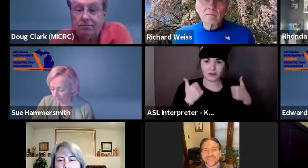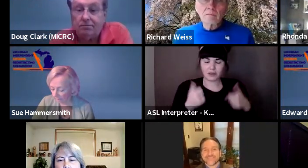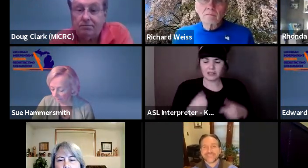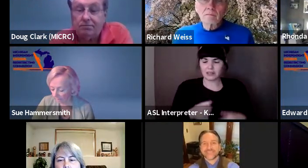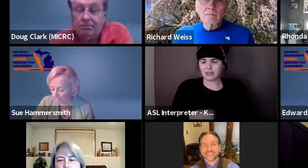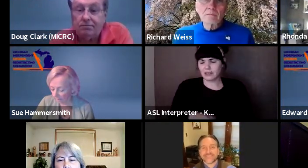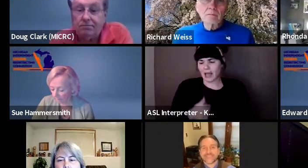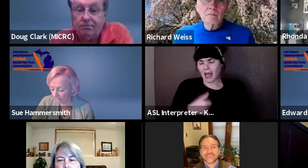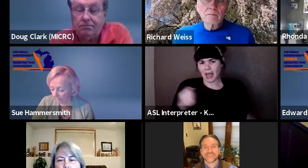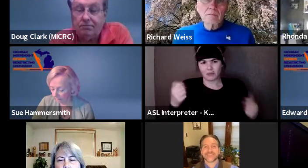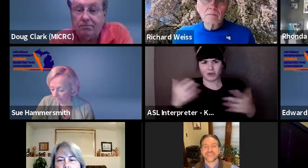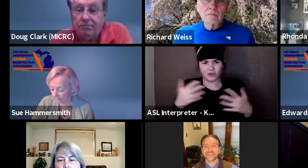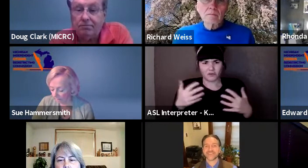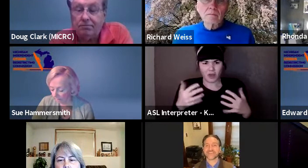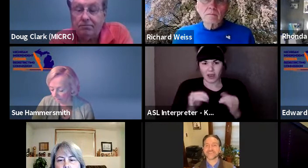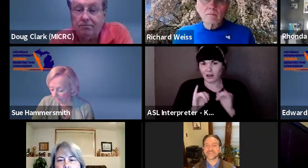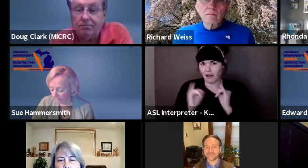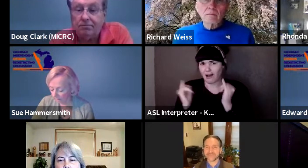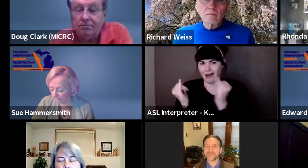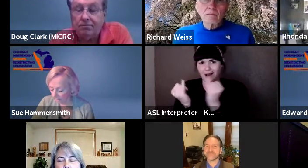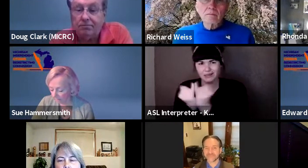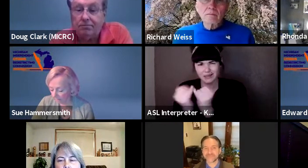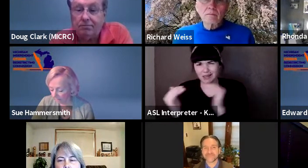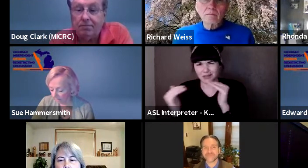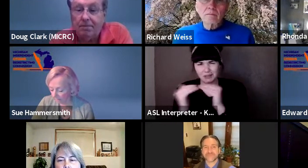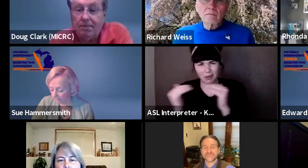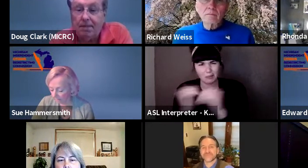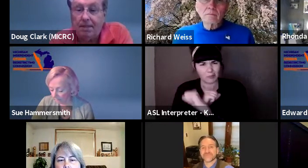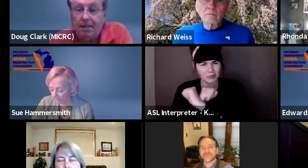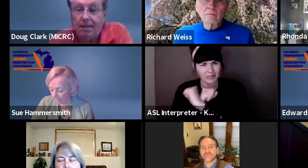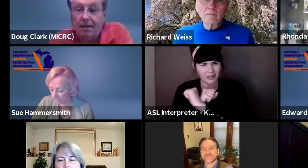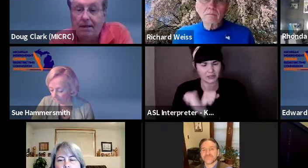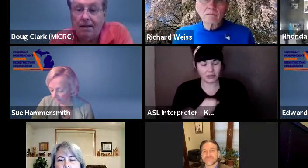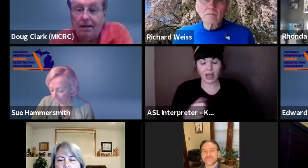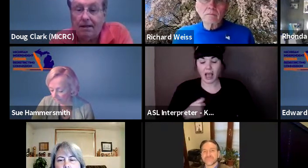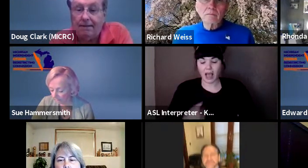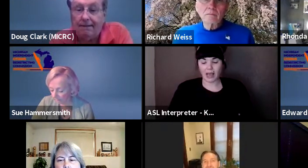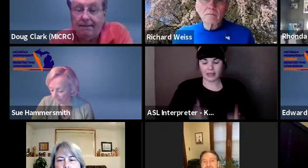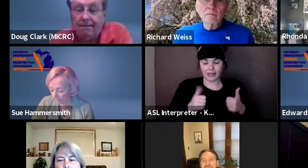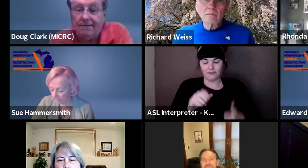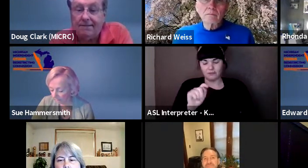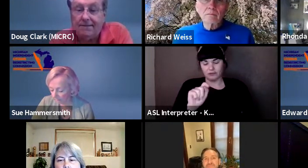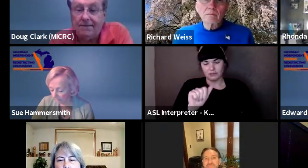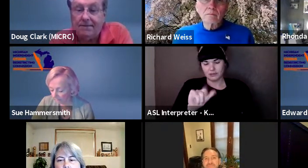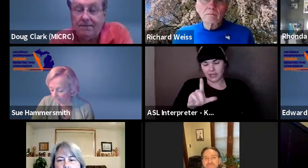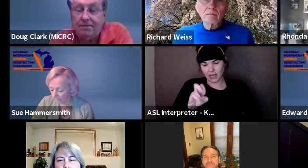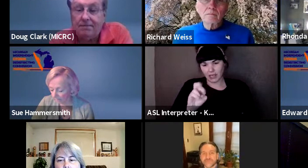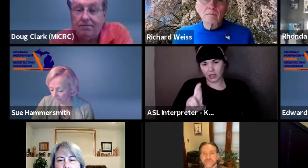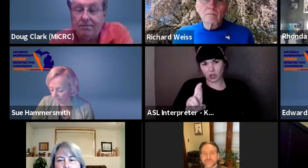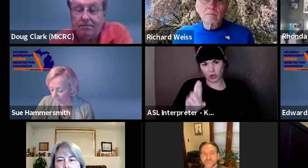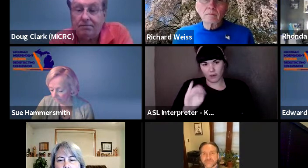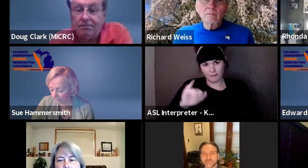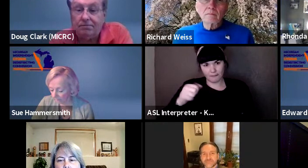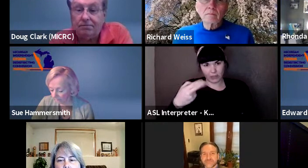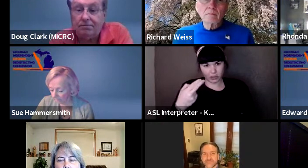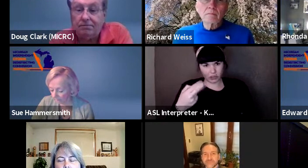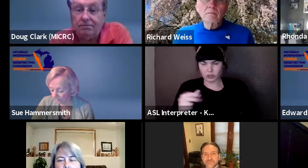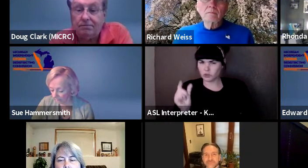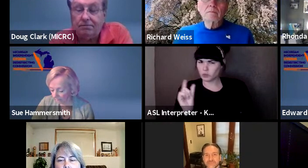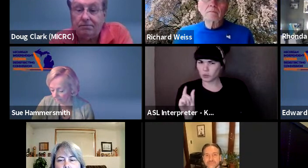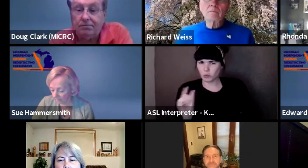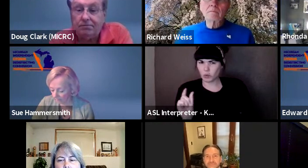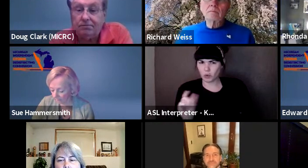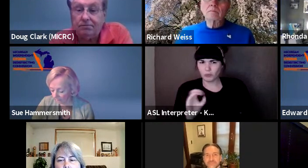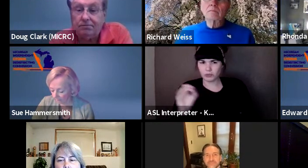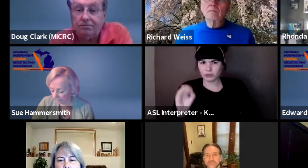as protection. I live in Taylor, Michigan, along with a small percentage of persons of color, and we are